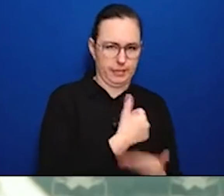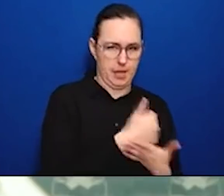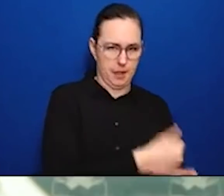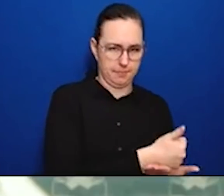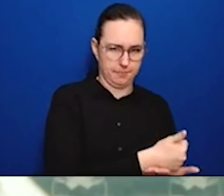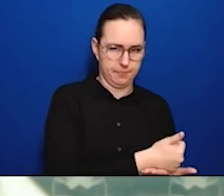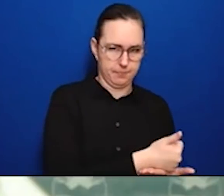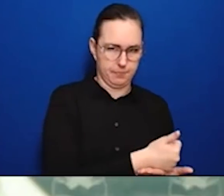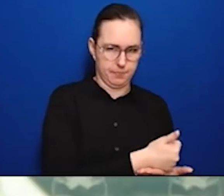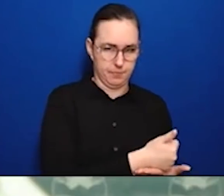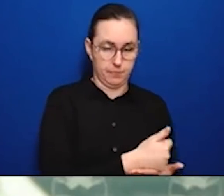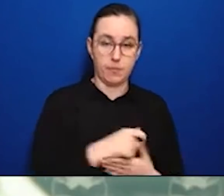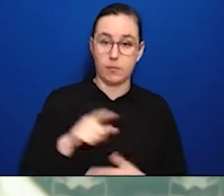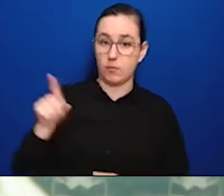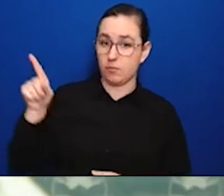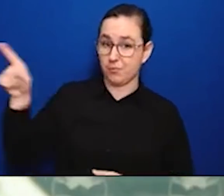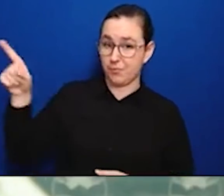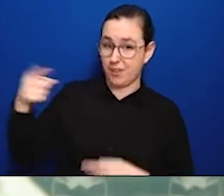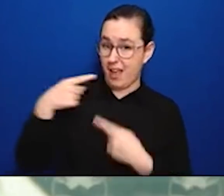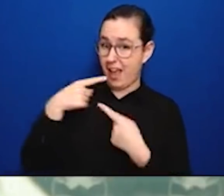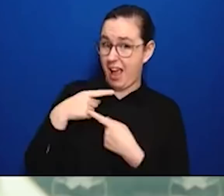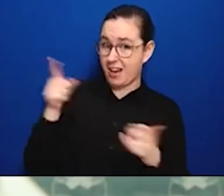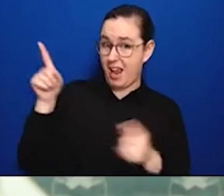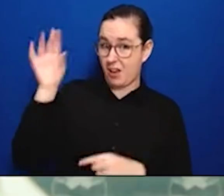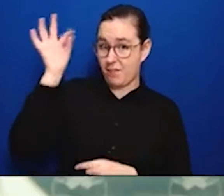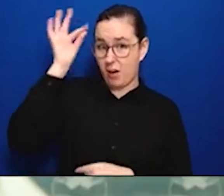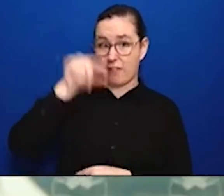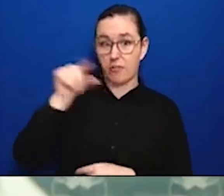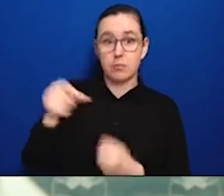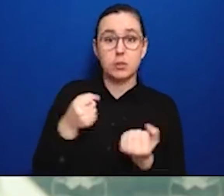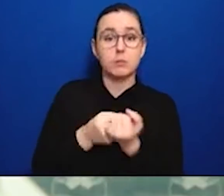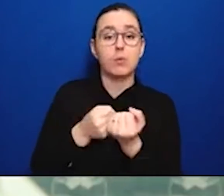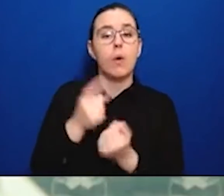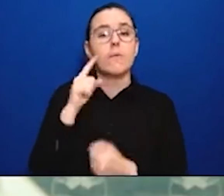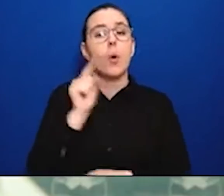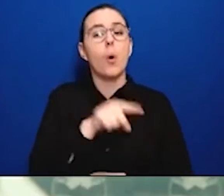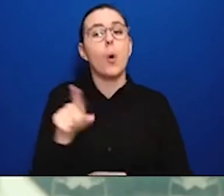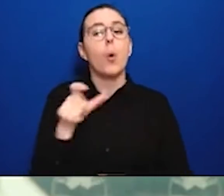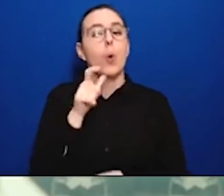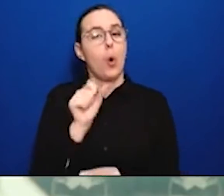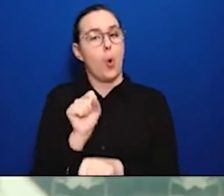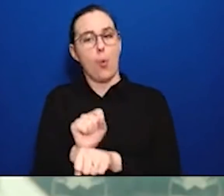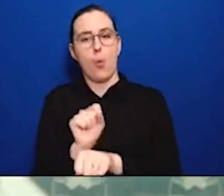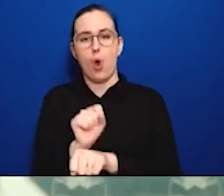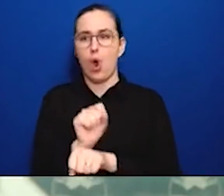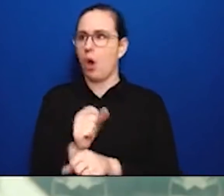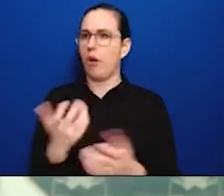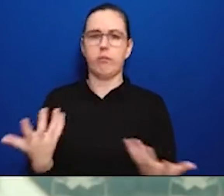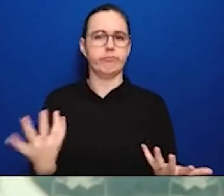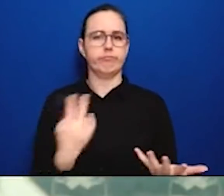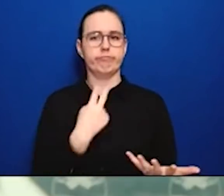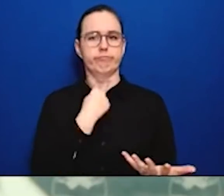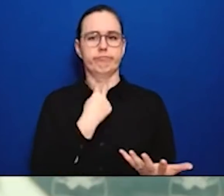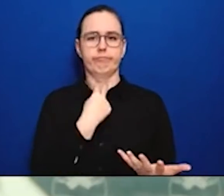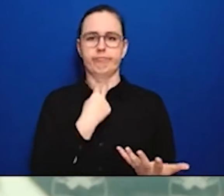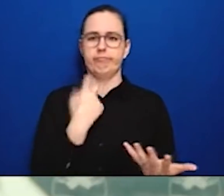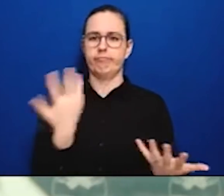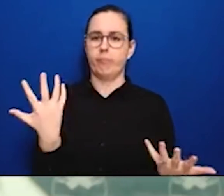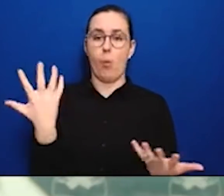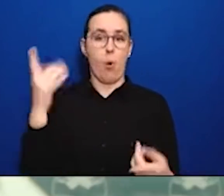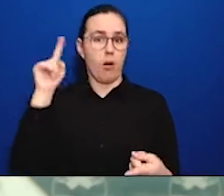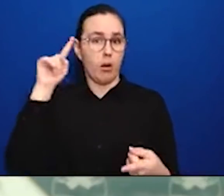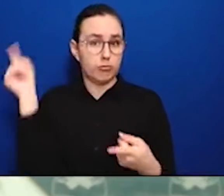federal government to provide supports for workers that have been impacted either full-time or at least even workers that have been